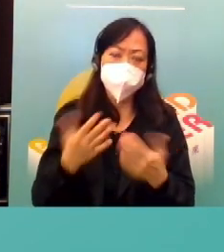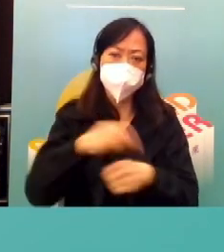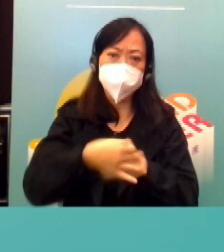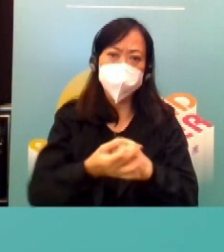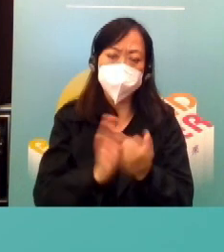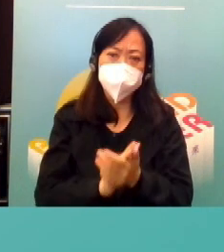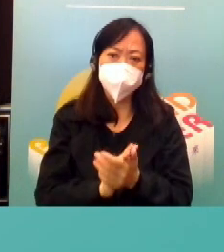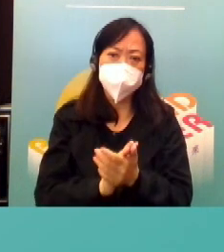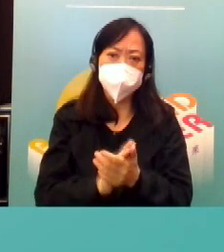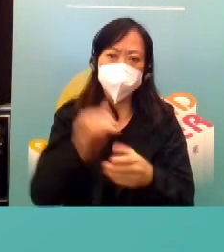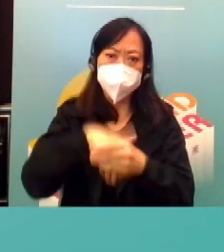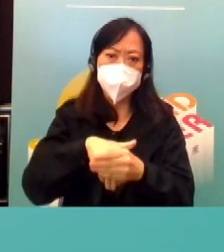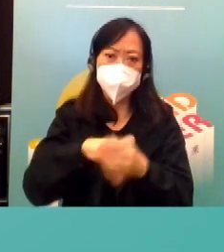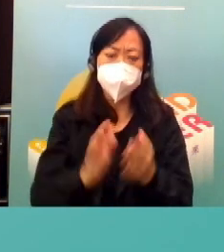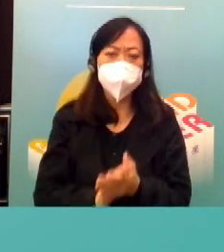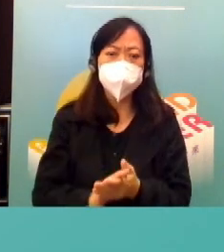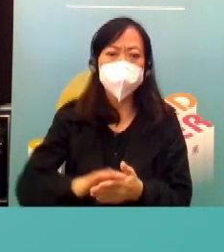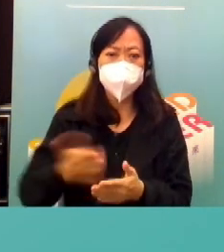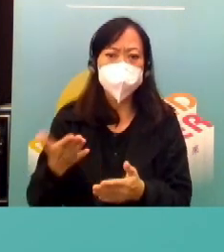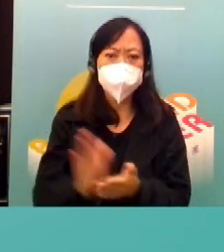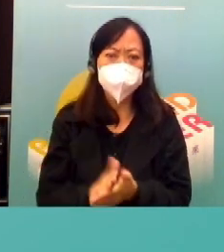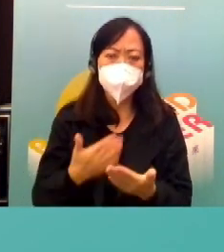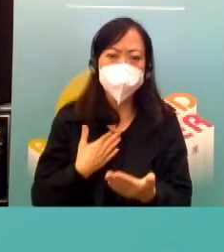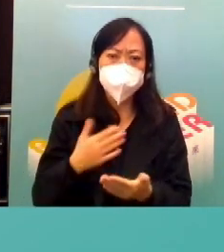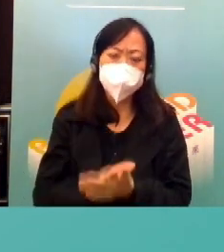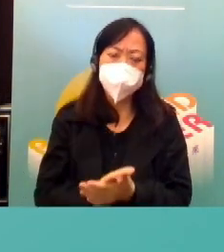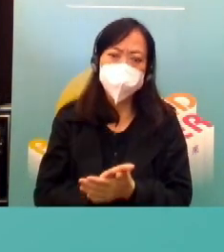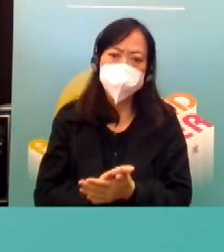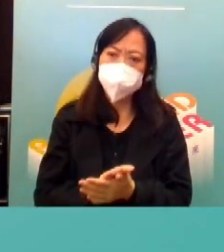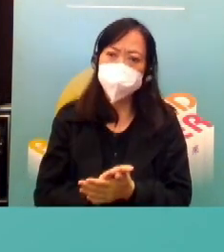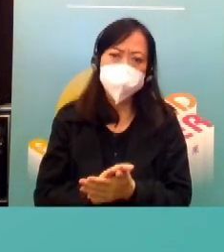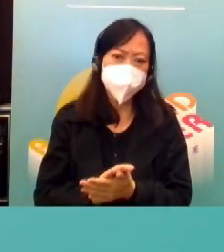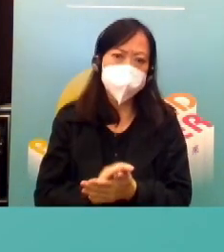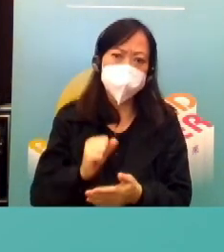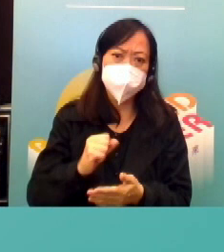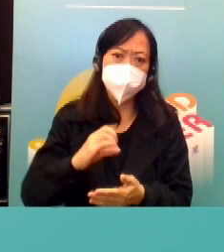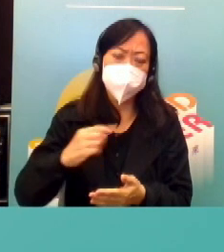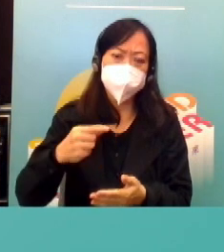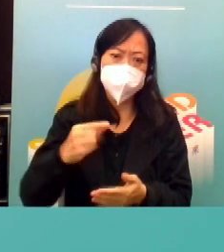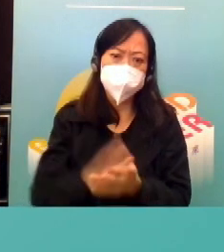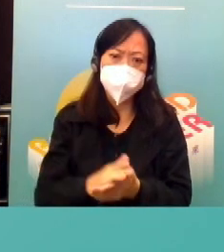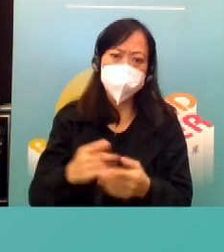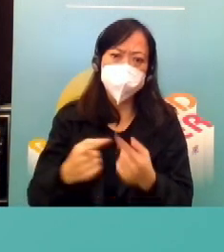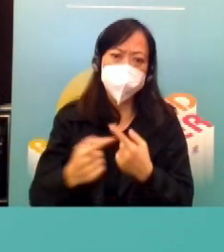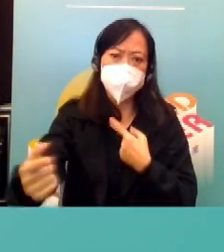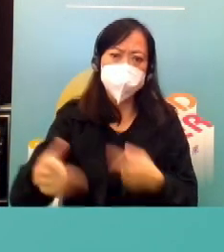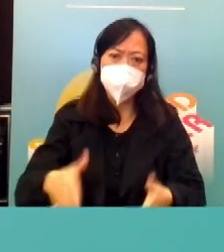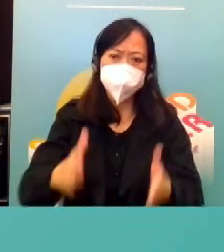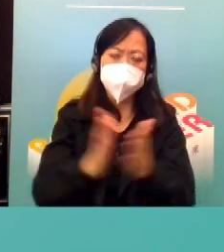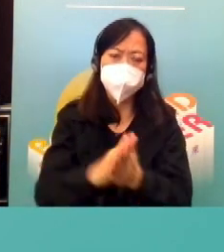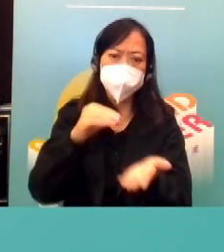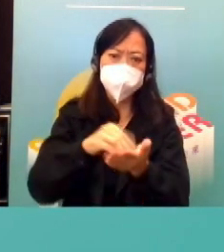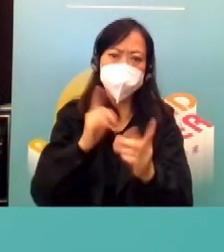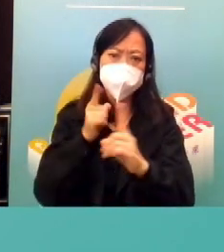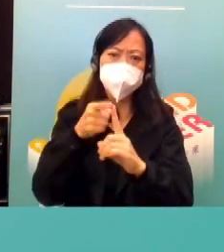gap to achieve the SDG goal. Right? So there's a UN target, and we are not achieving some of the promised goals. And so there's a